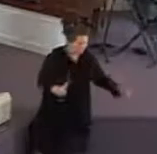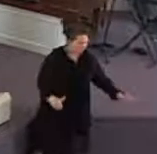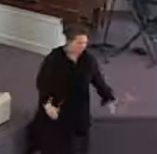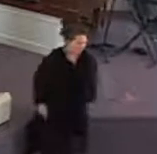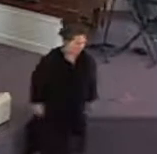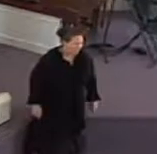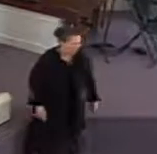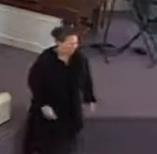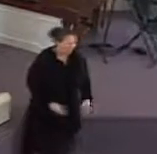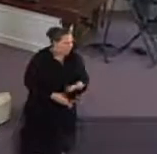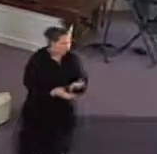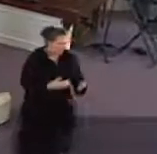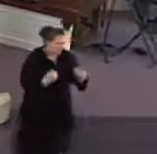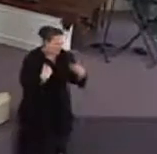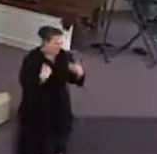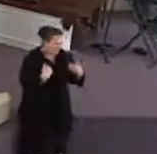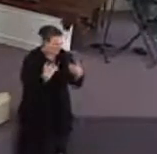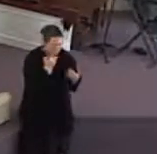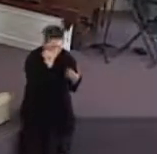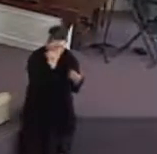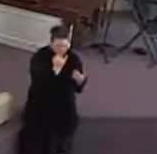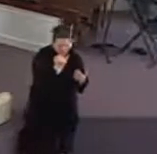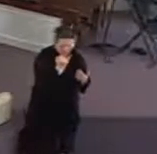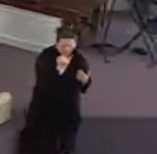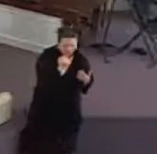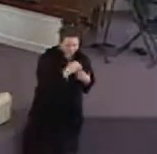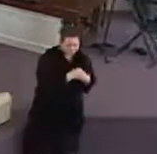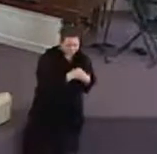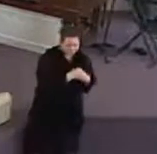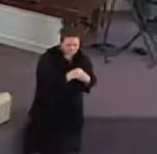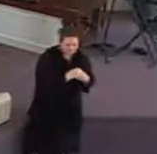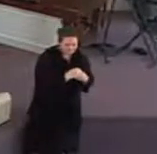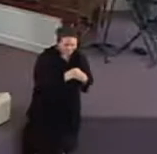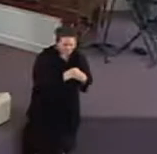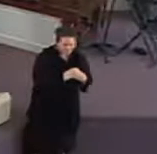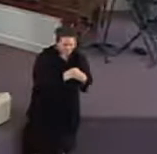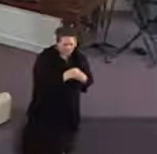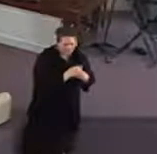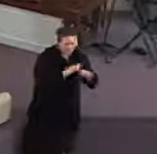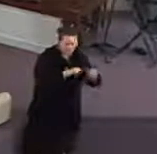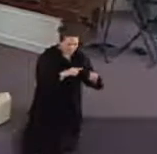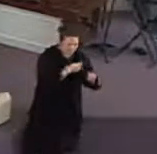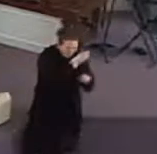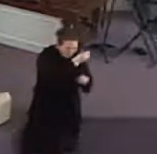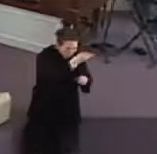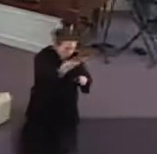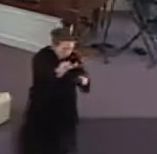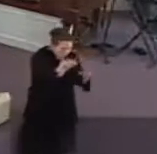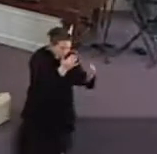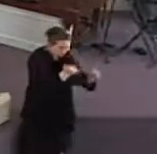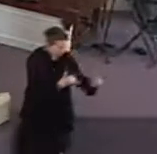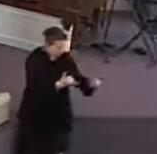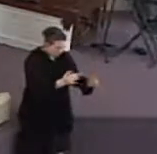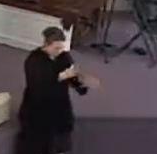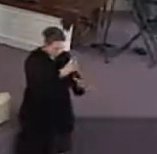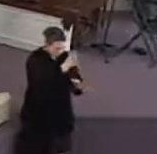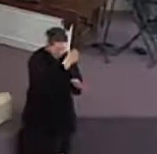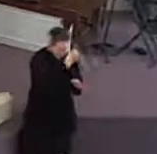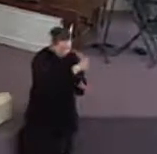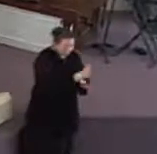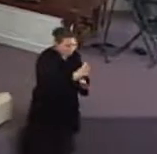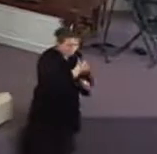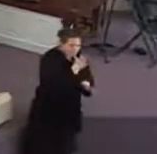You're probably going to have some ideals that's going to come up like that. But I want to tell you today, amen, that when mom and dad stands